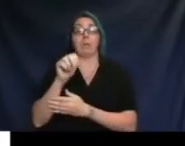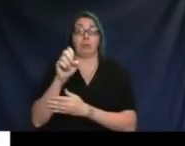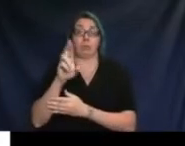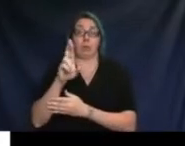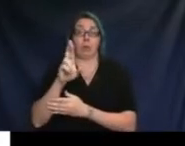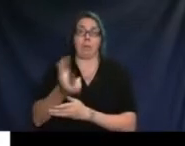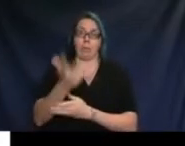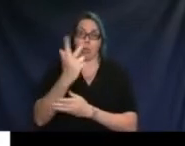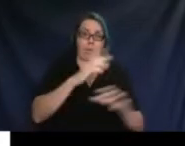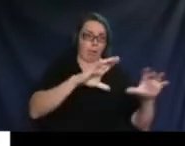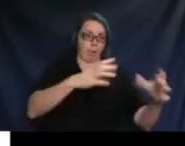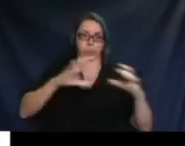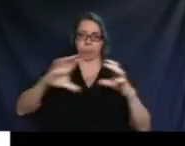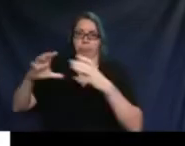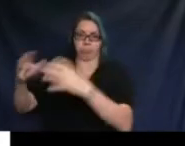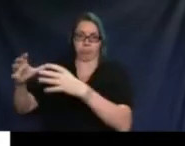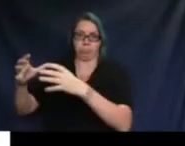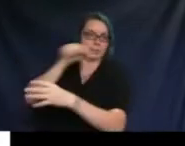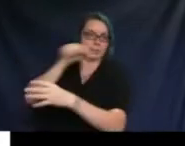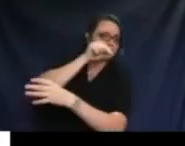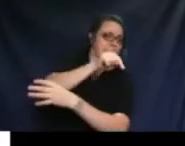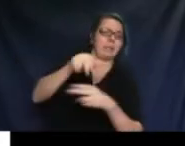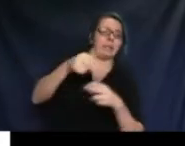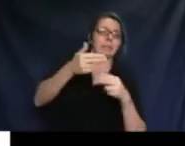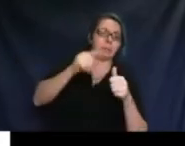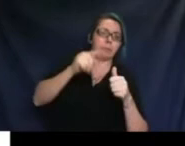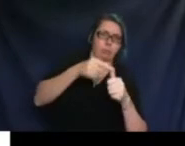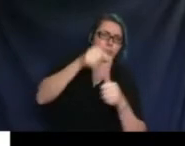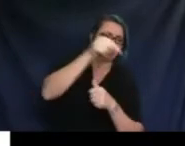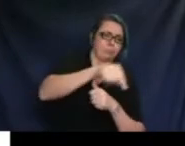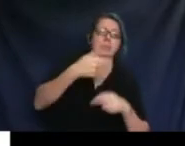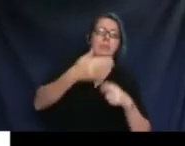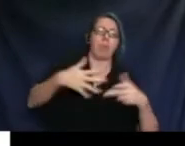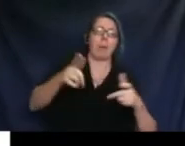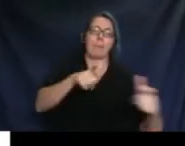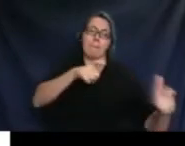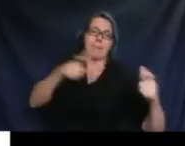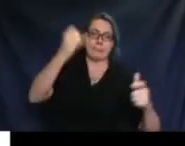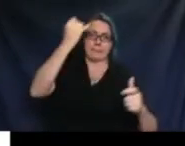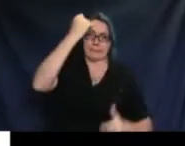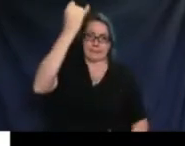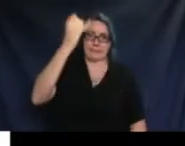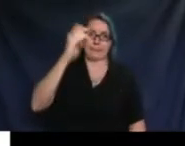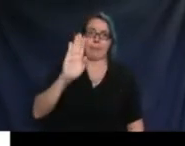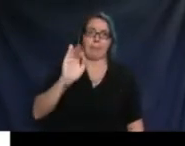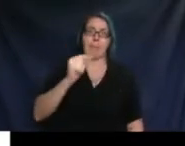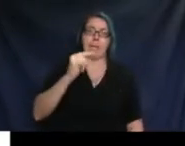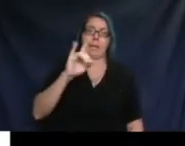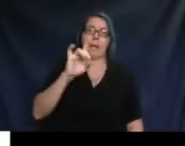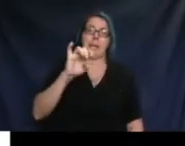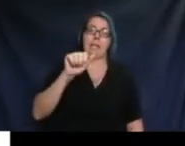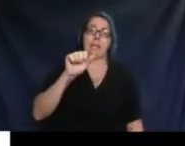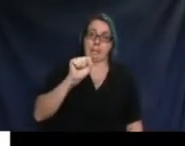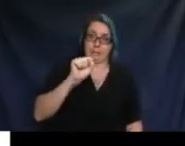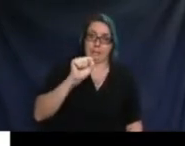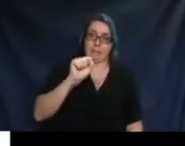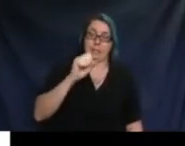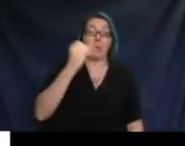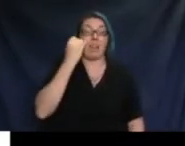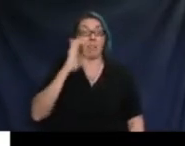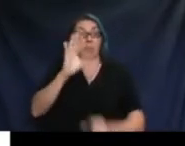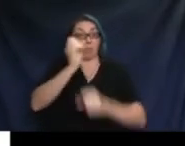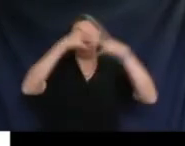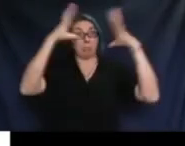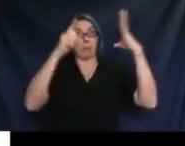you can contact me anytime to talk about your Year of Public Art ArtworxTO project if you believe that it